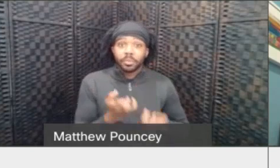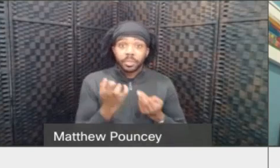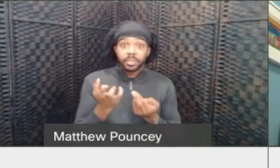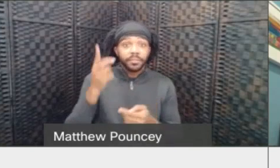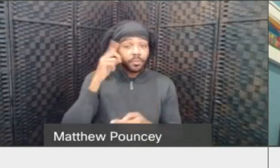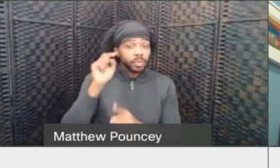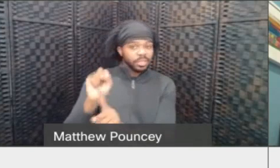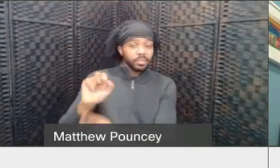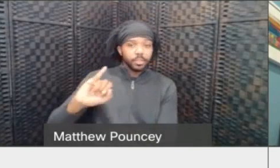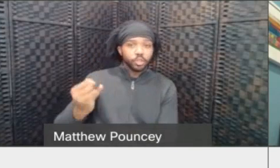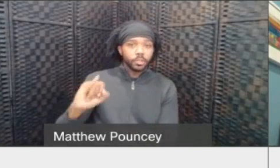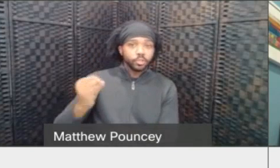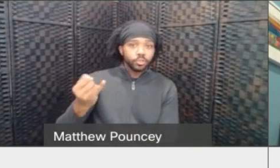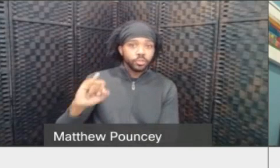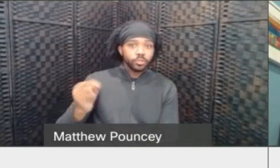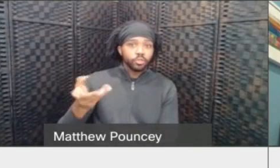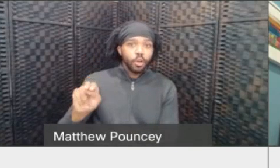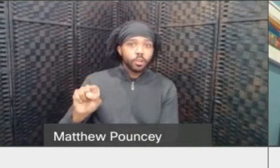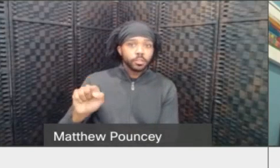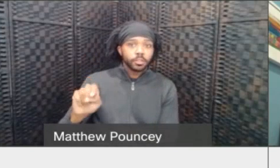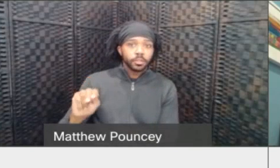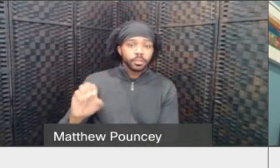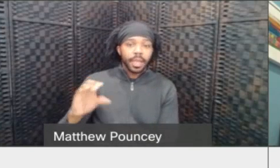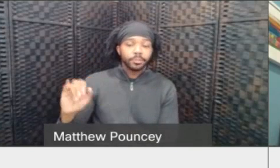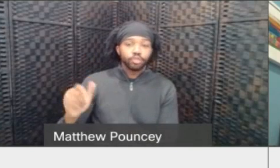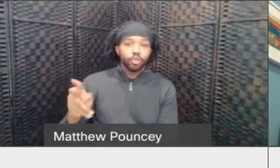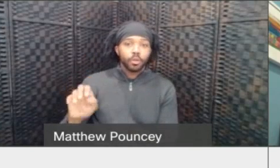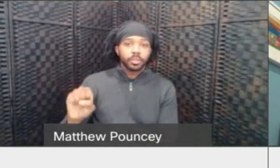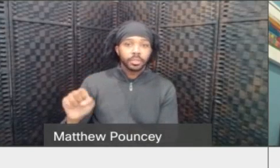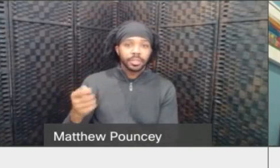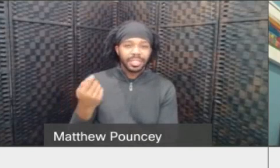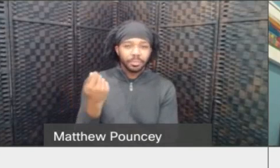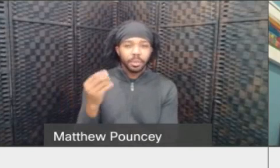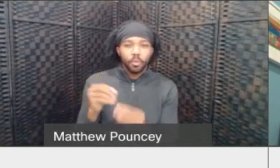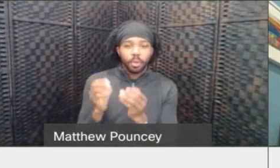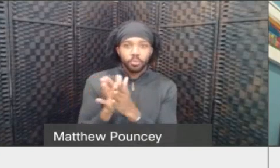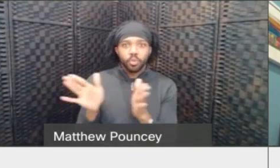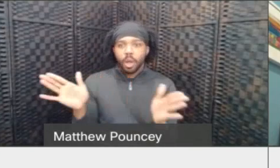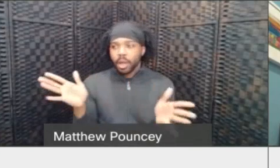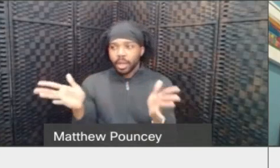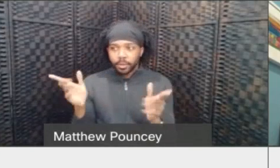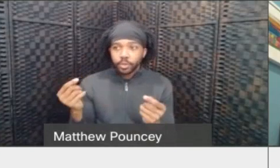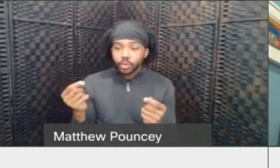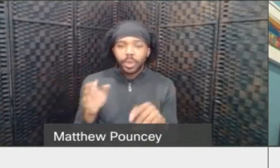& Johnson seems to me to be broader than the others.